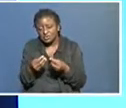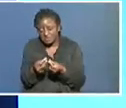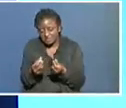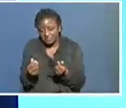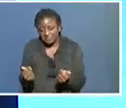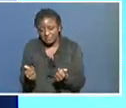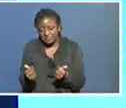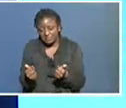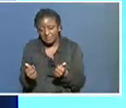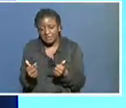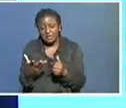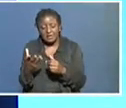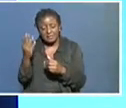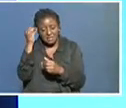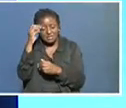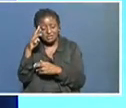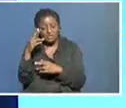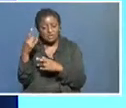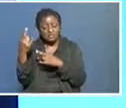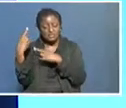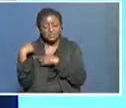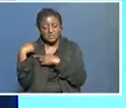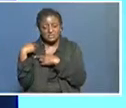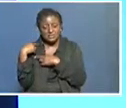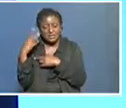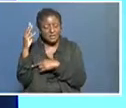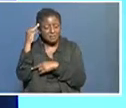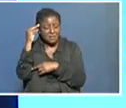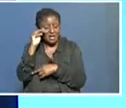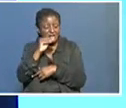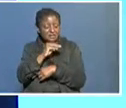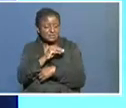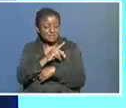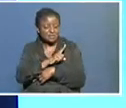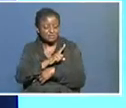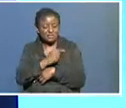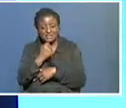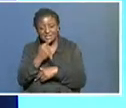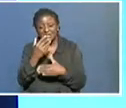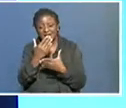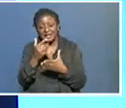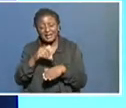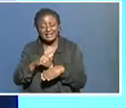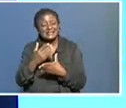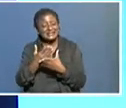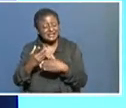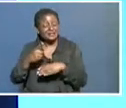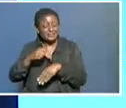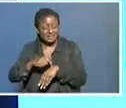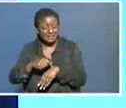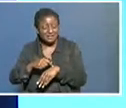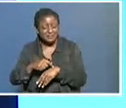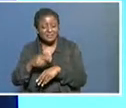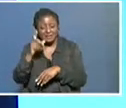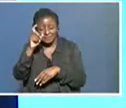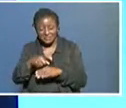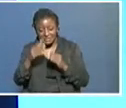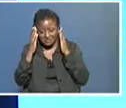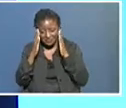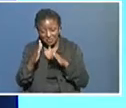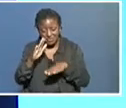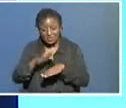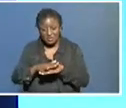Responsibility for the agency, the Honorable Miles LaRota, says at some point, the dilemma will have to be addressed. Earlier this year,